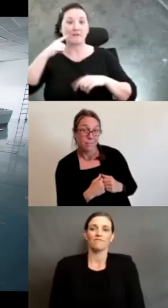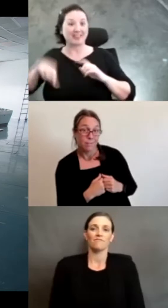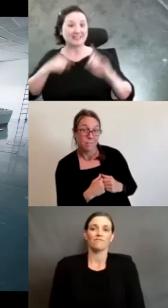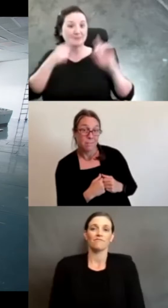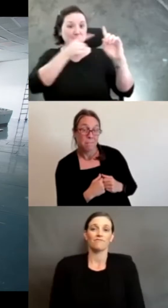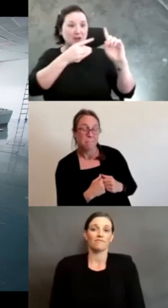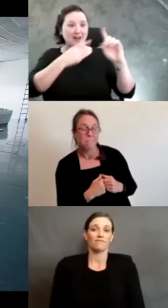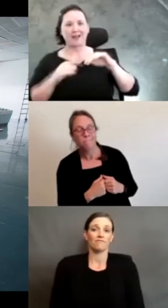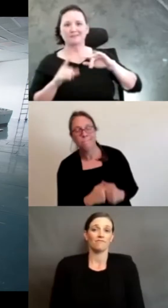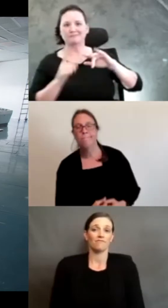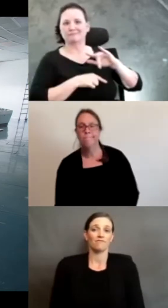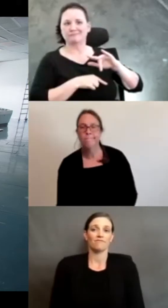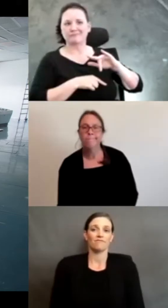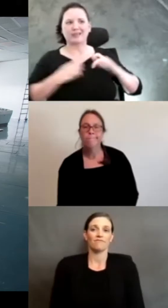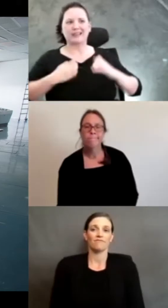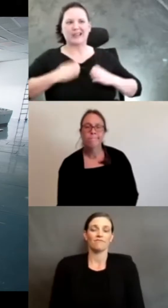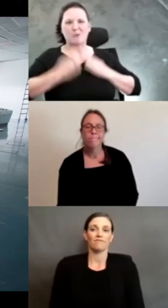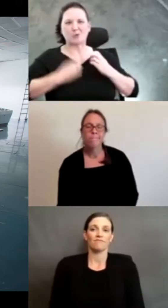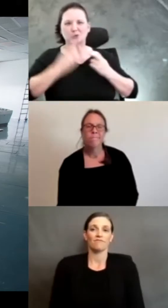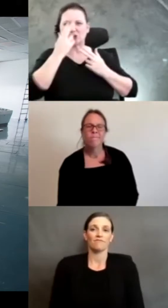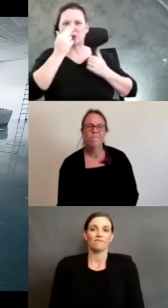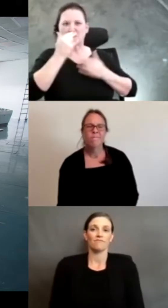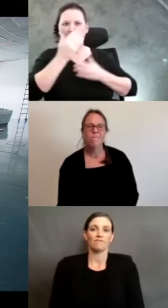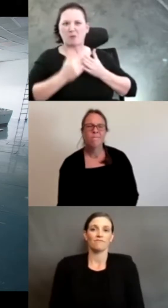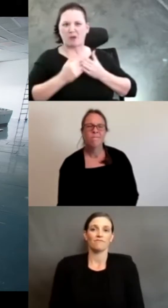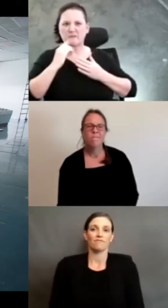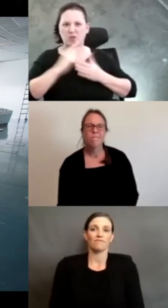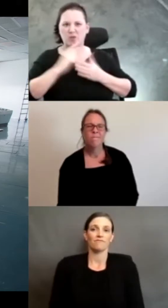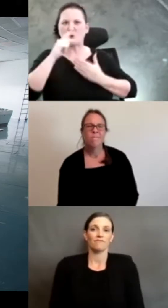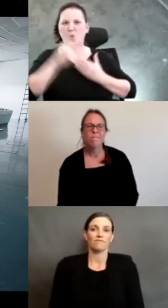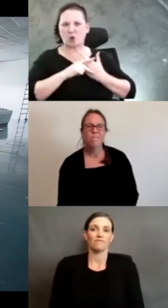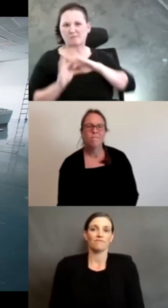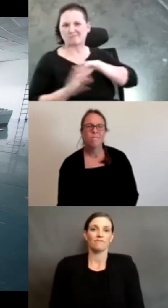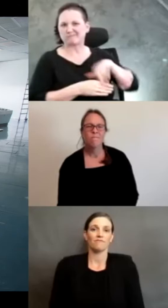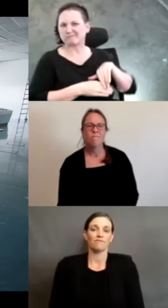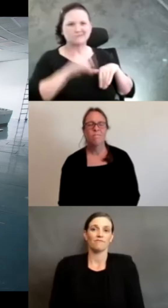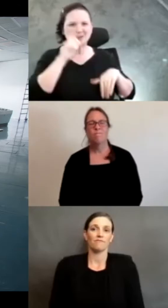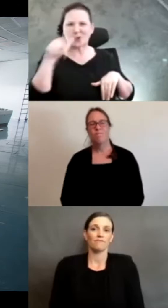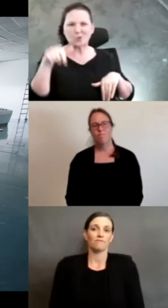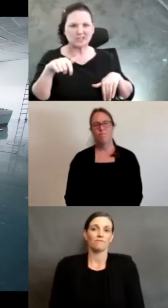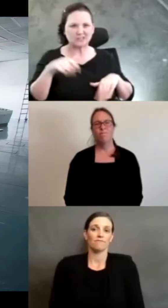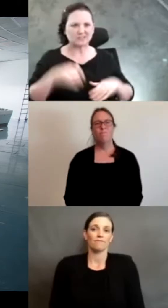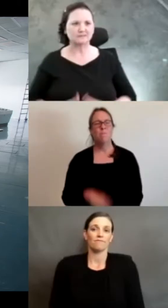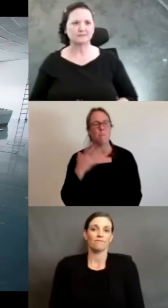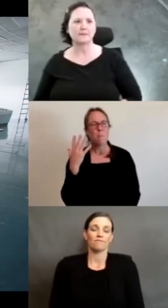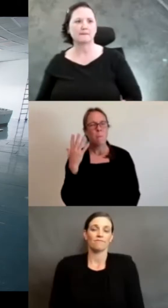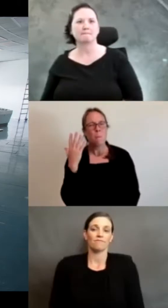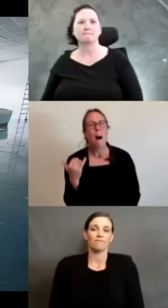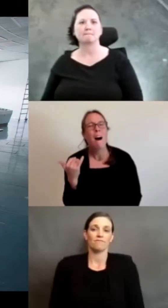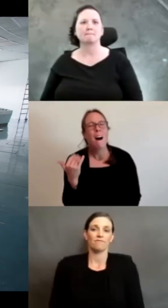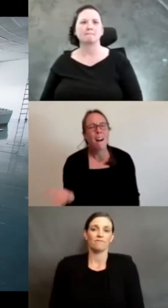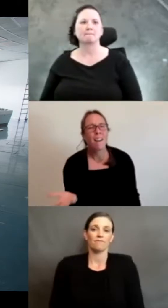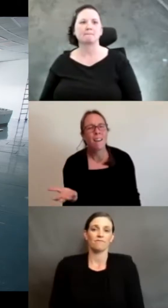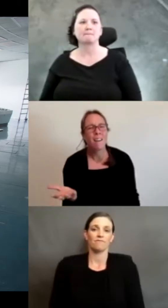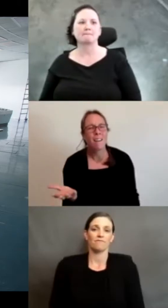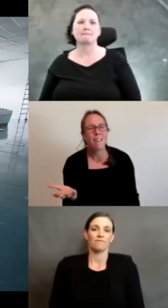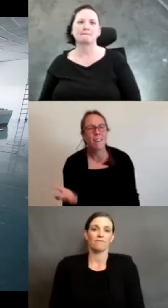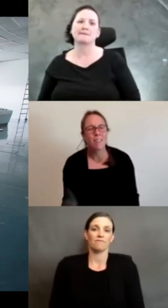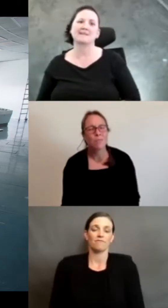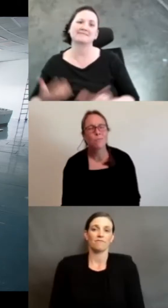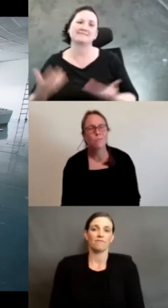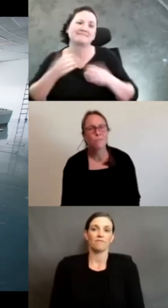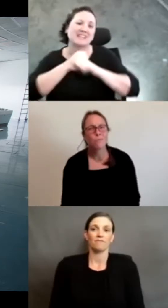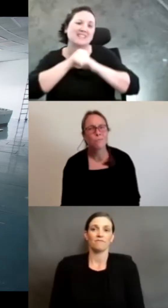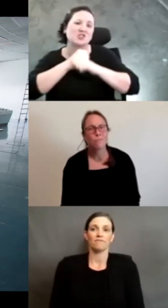emotion and humor portion of the programming altogether. There's no need. What? Why? It's a security risk, so no more